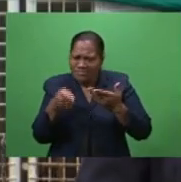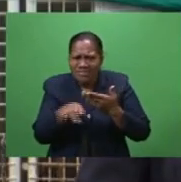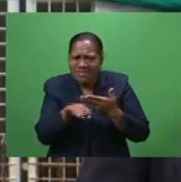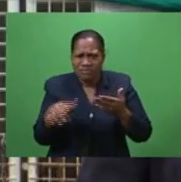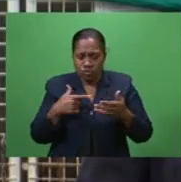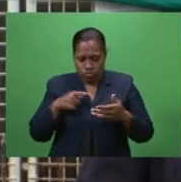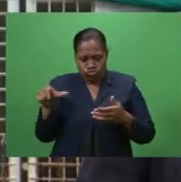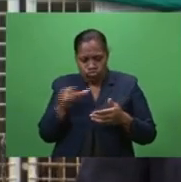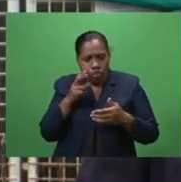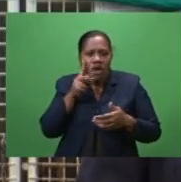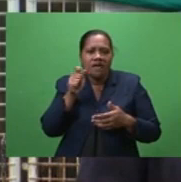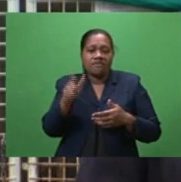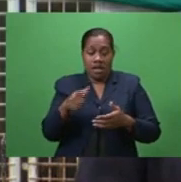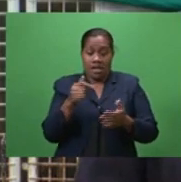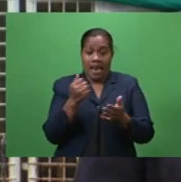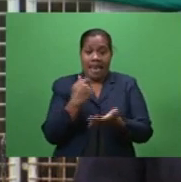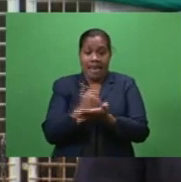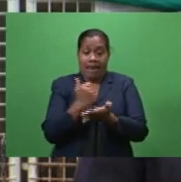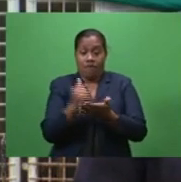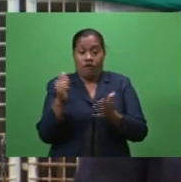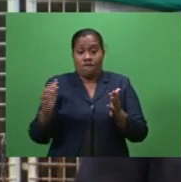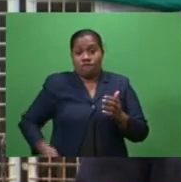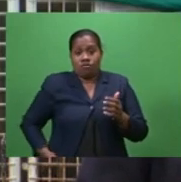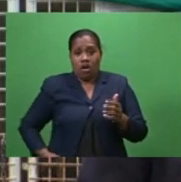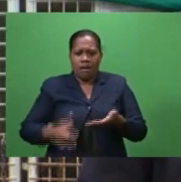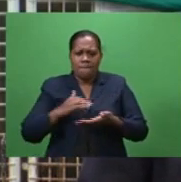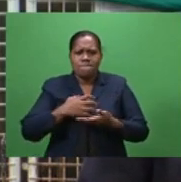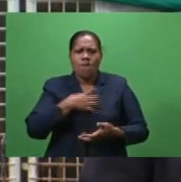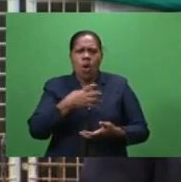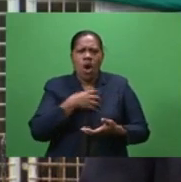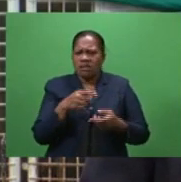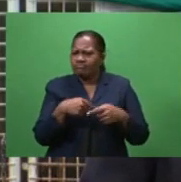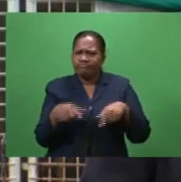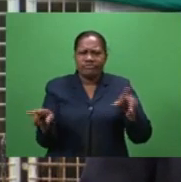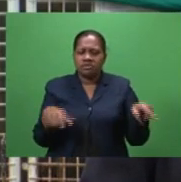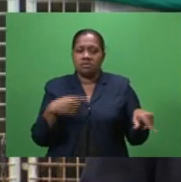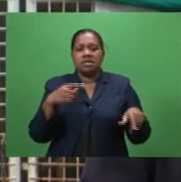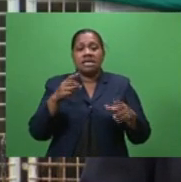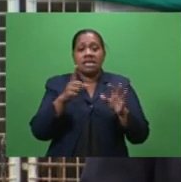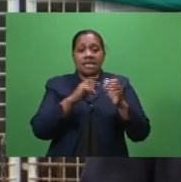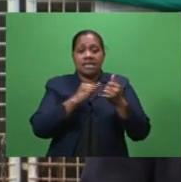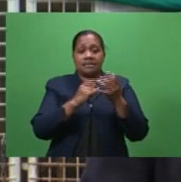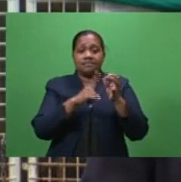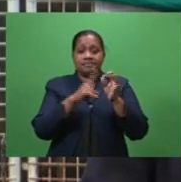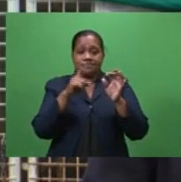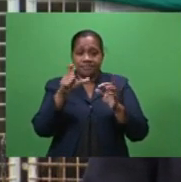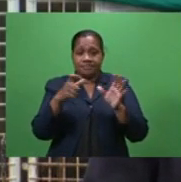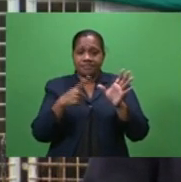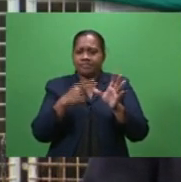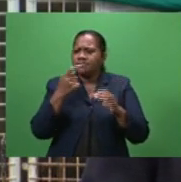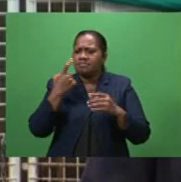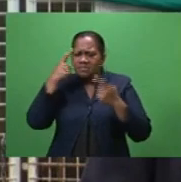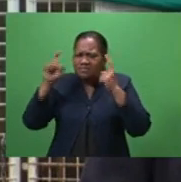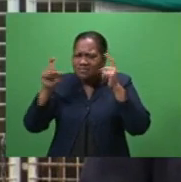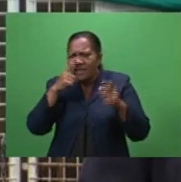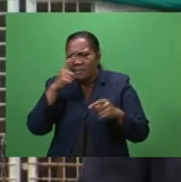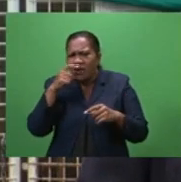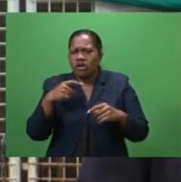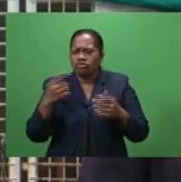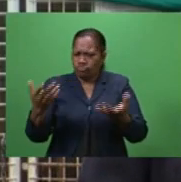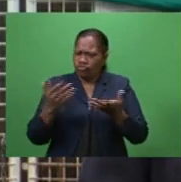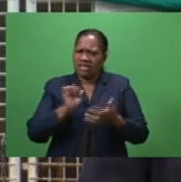dogs increases every day, SPCA is calling on people to bring in their pets to be neutered in their facility.